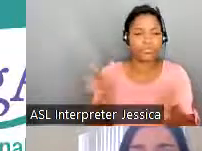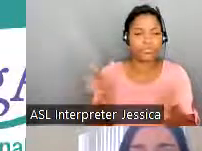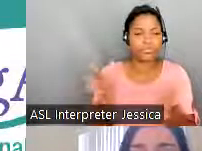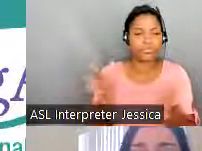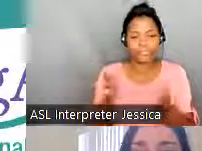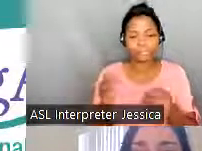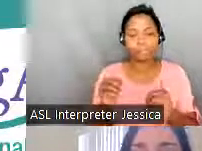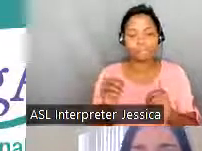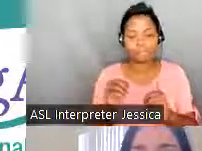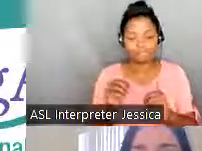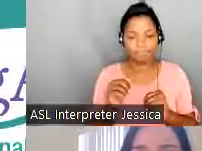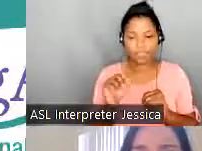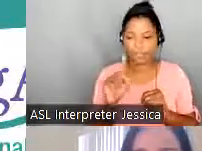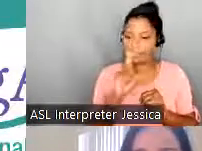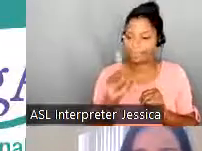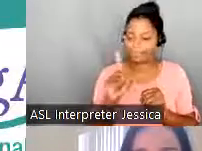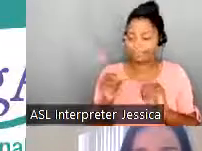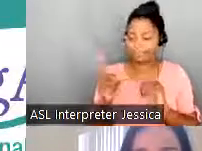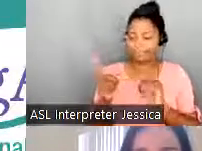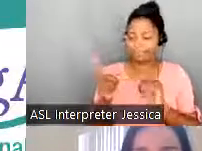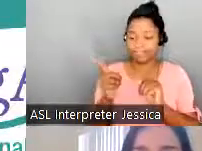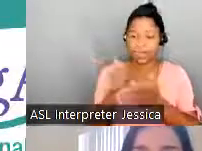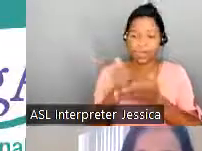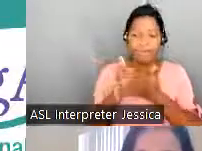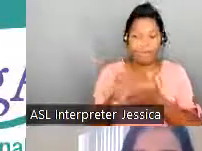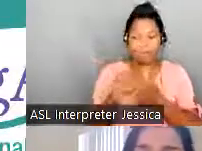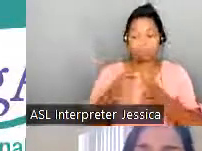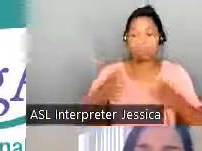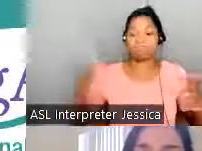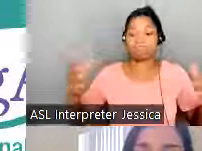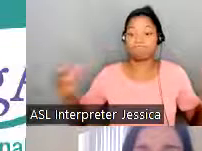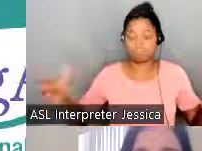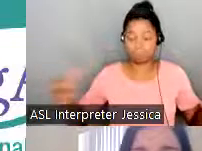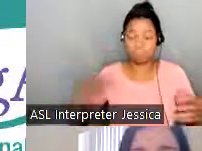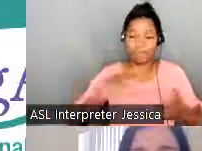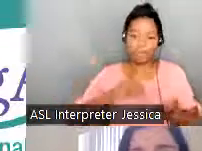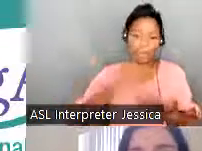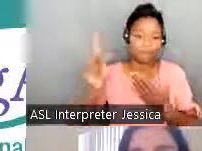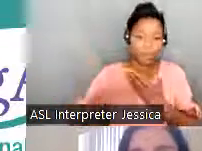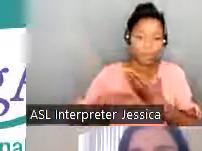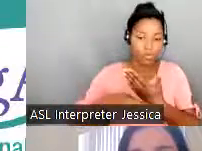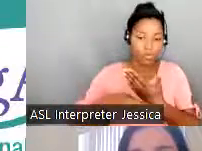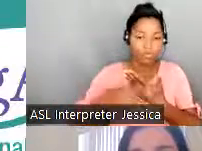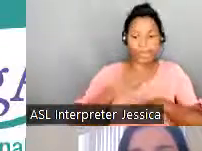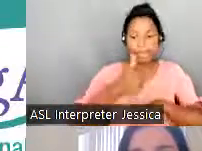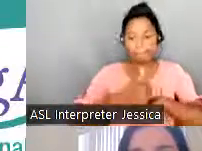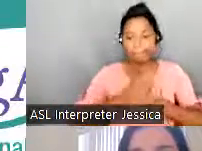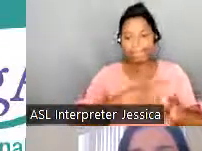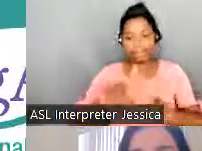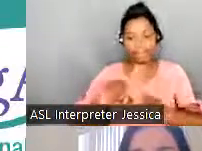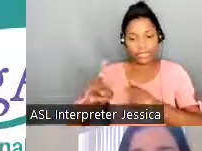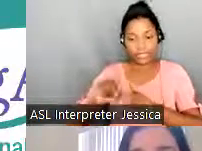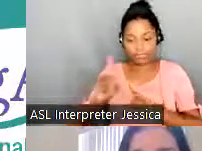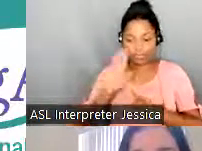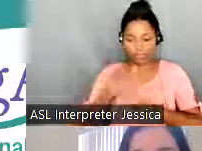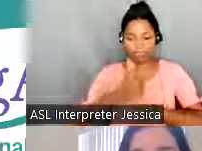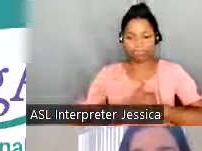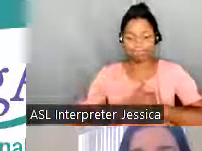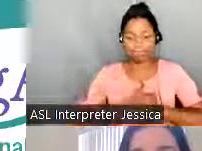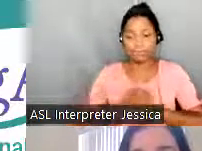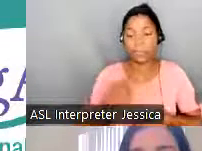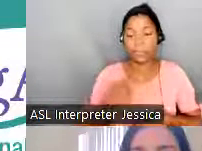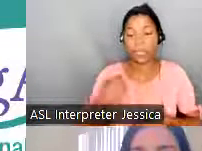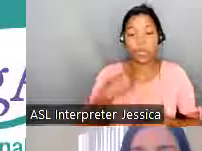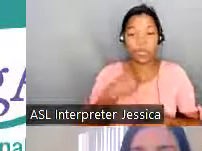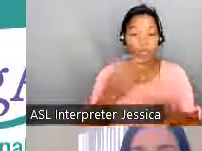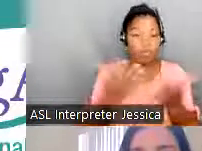partner organizations expand and enhance social engagement programming. Much of our work focuses on identifying and